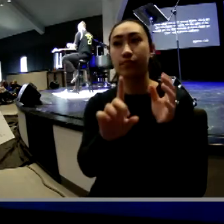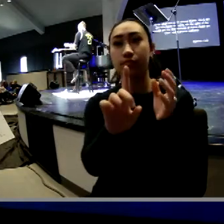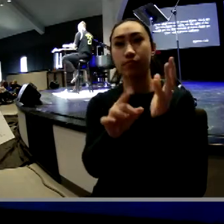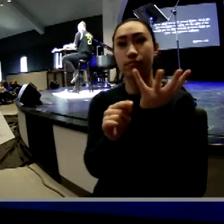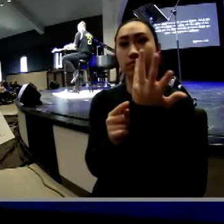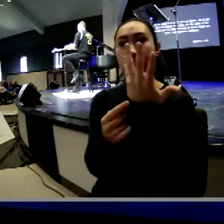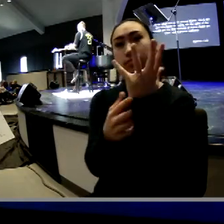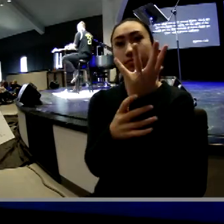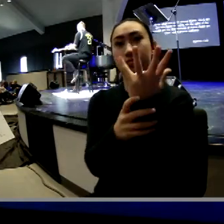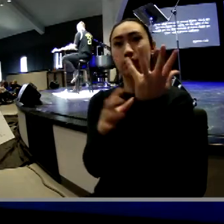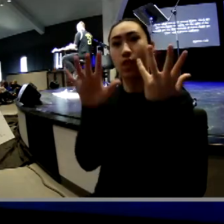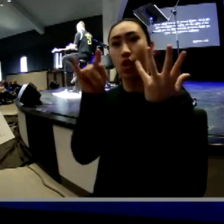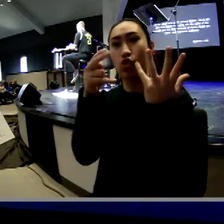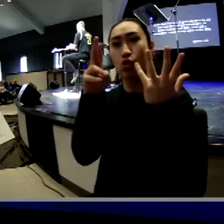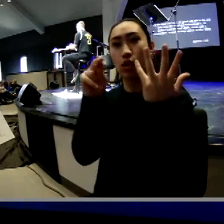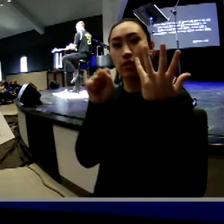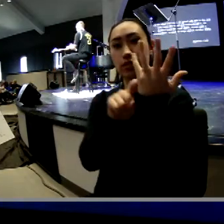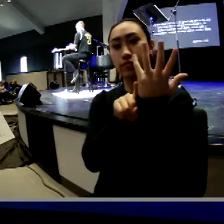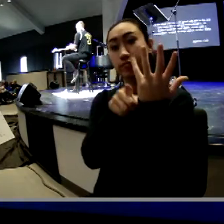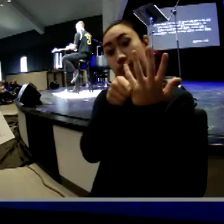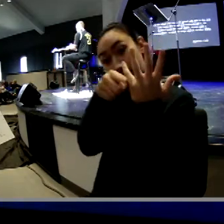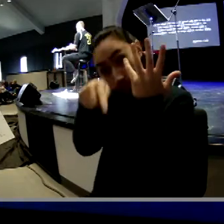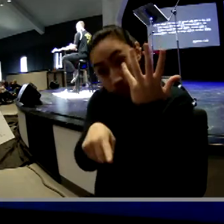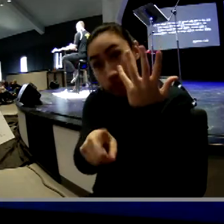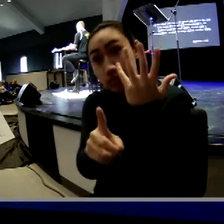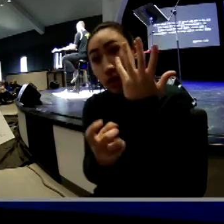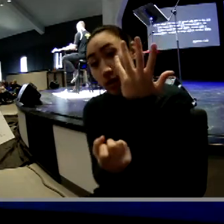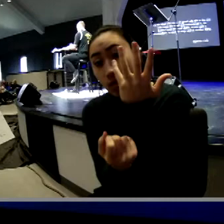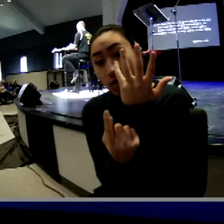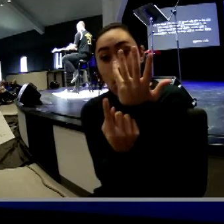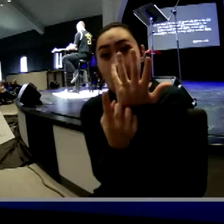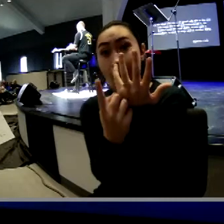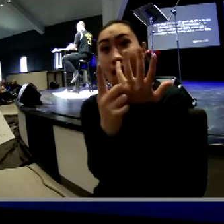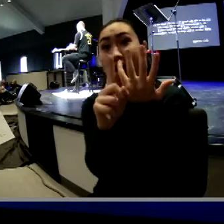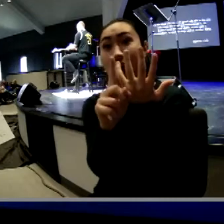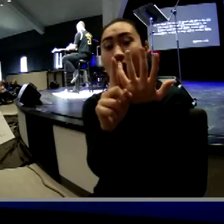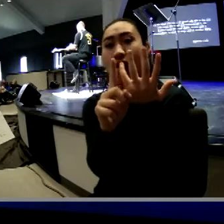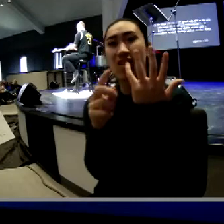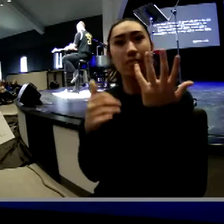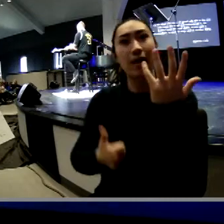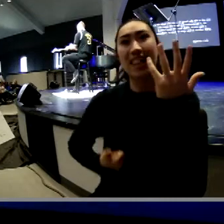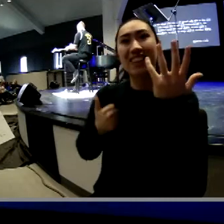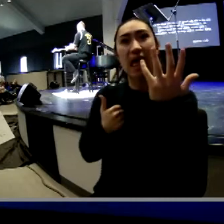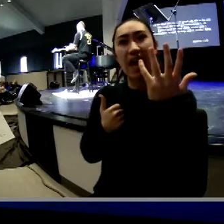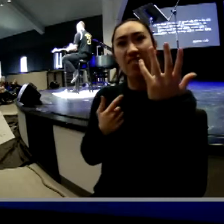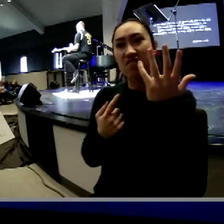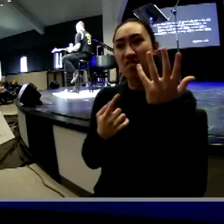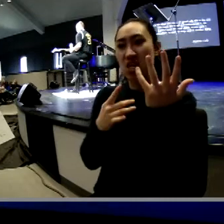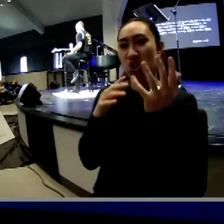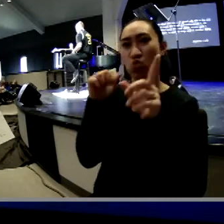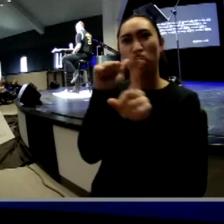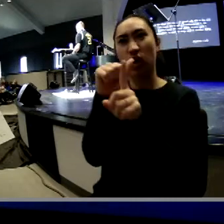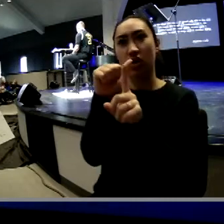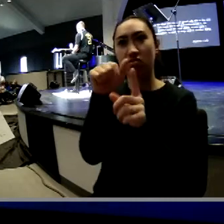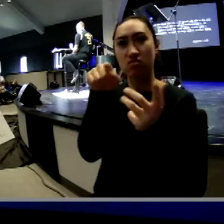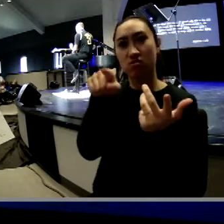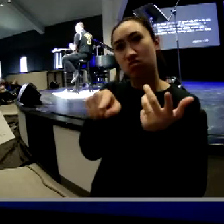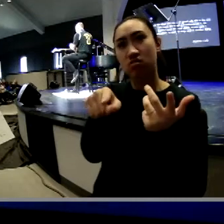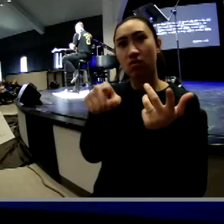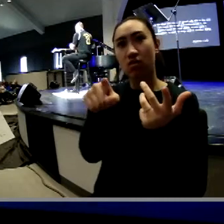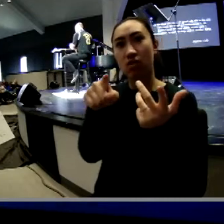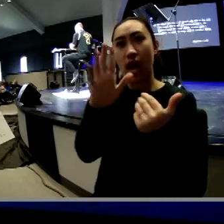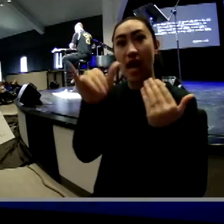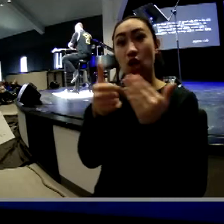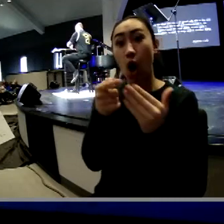seed falling on the good soil in verse 23 refers to someone who hears the word and understands it, who produces a crop yielding